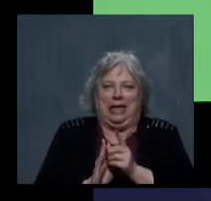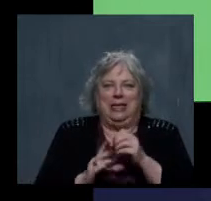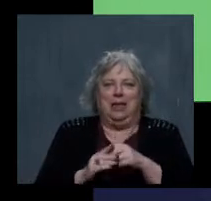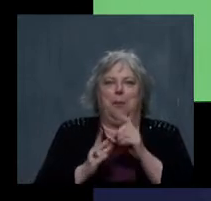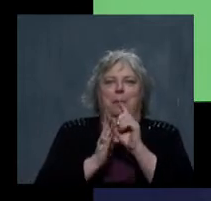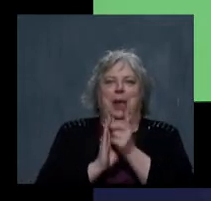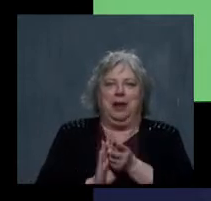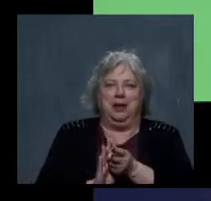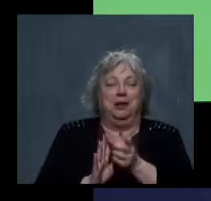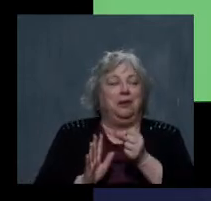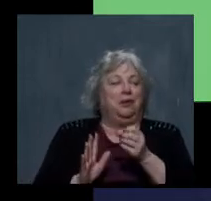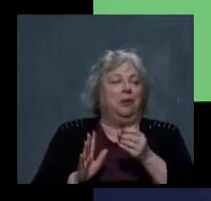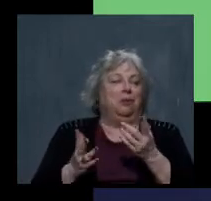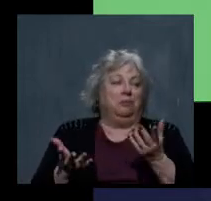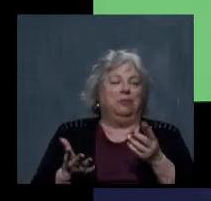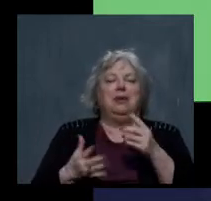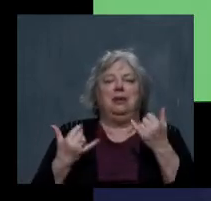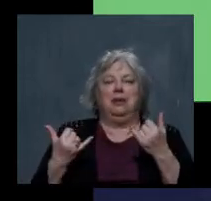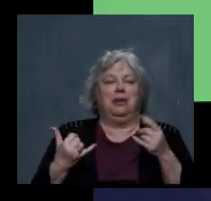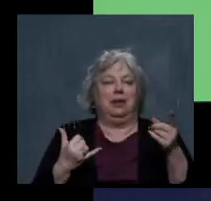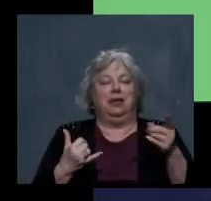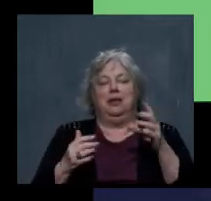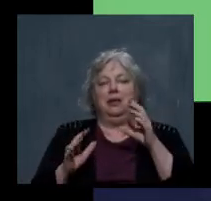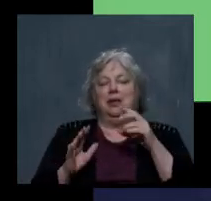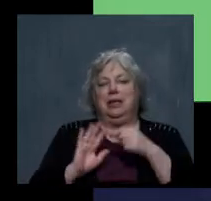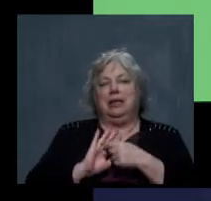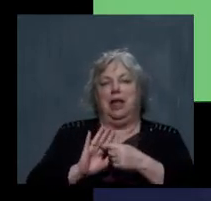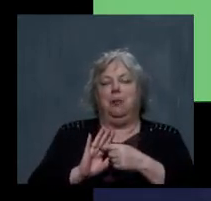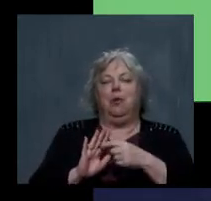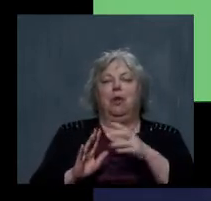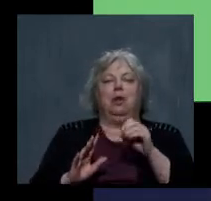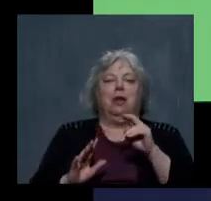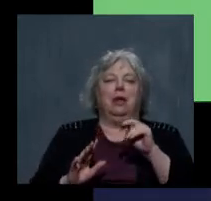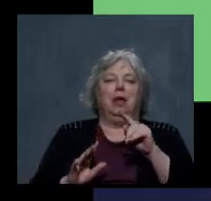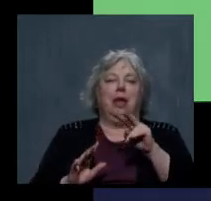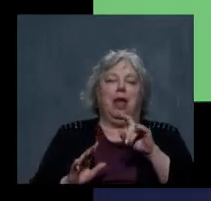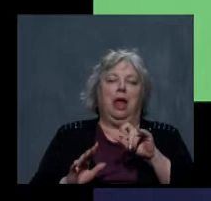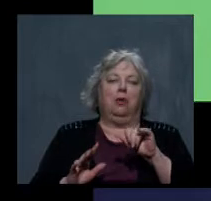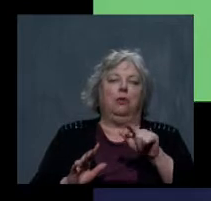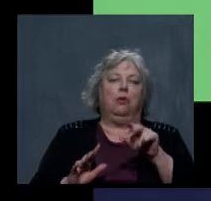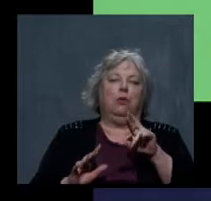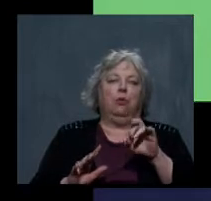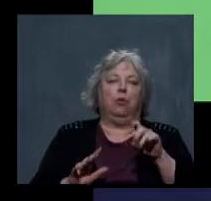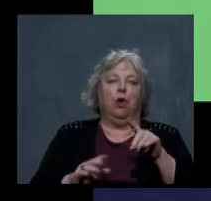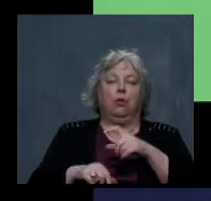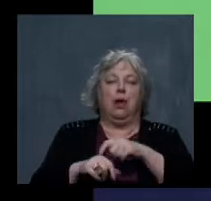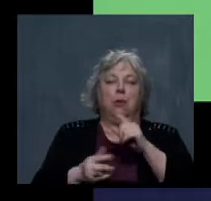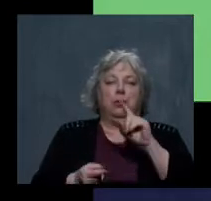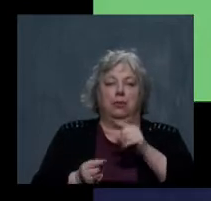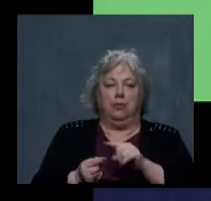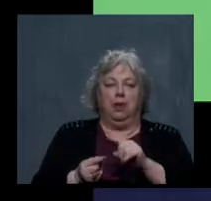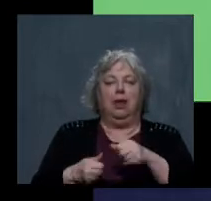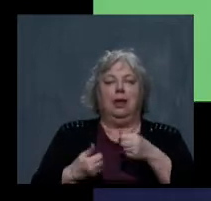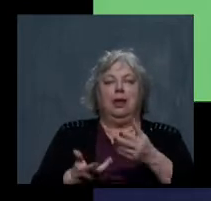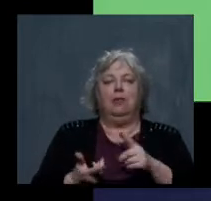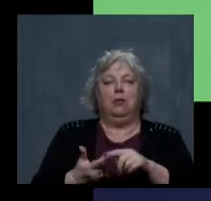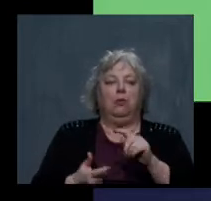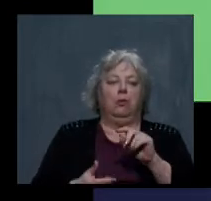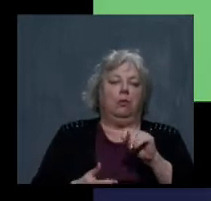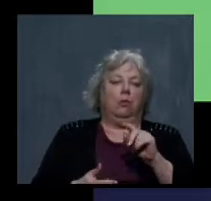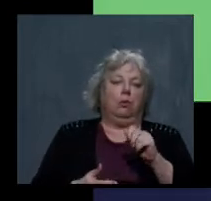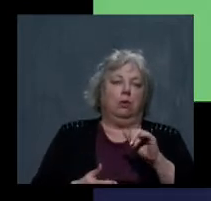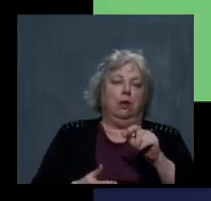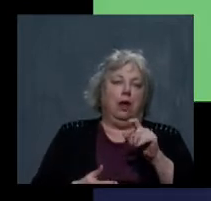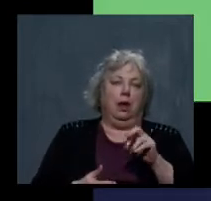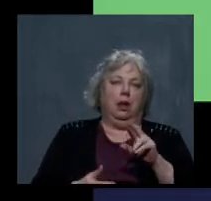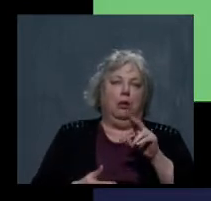another. And in this case, we are taking time away from Cantrell Road and giving it to Taylor Loop. So now